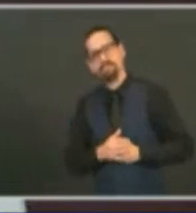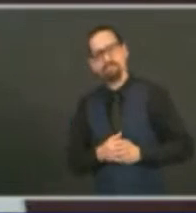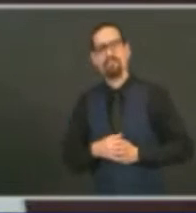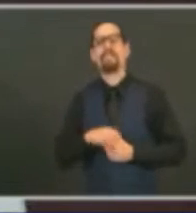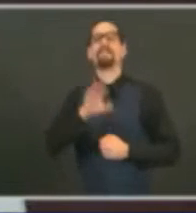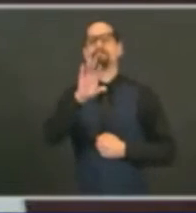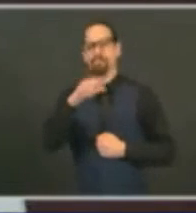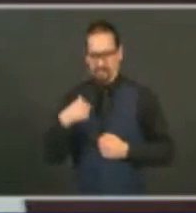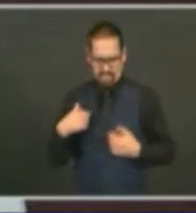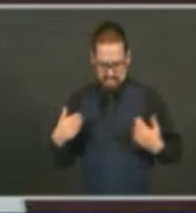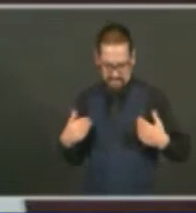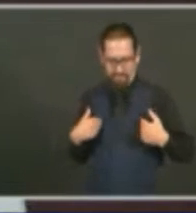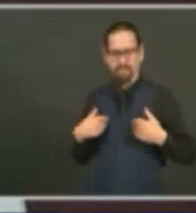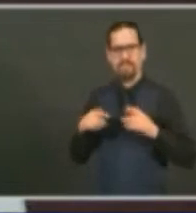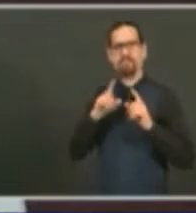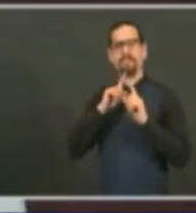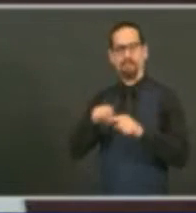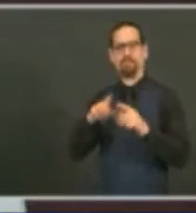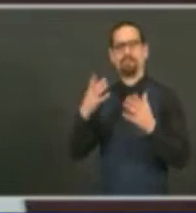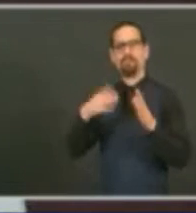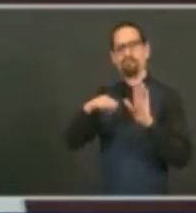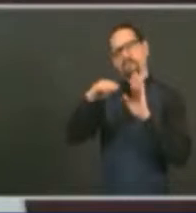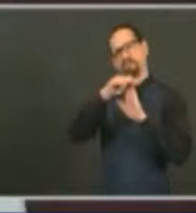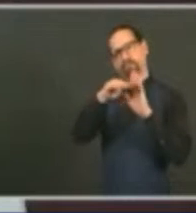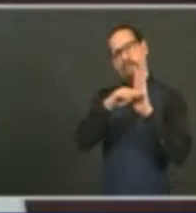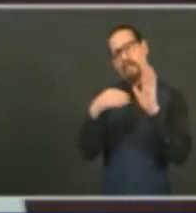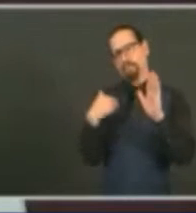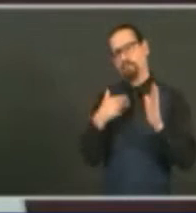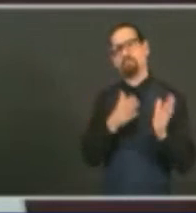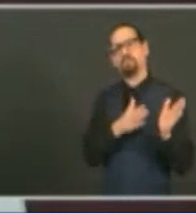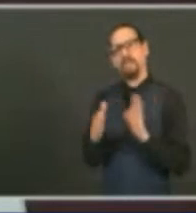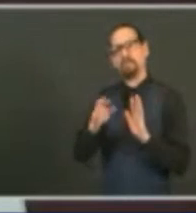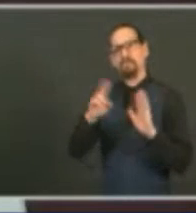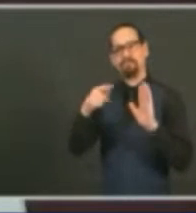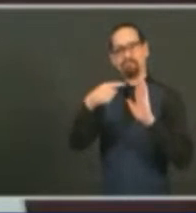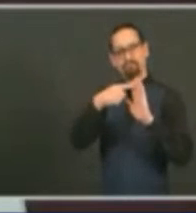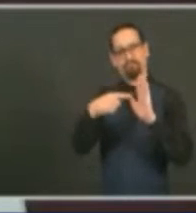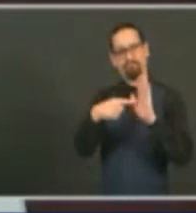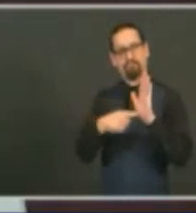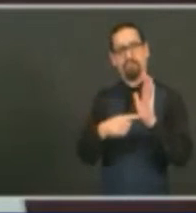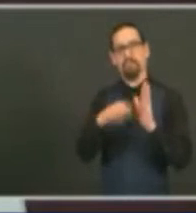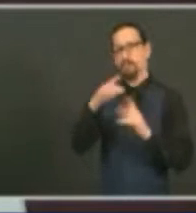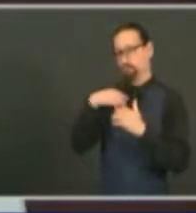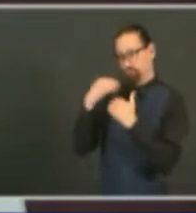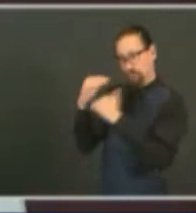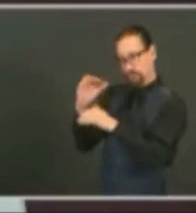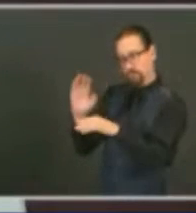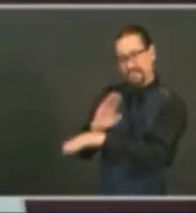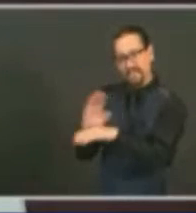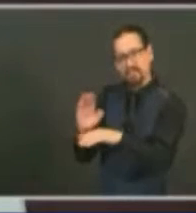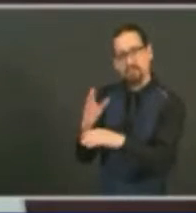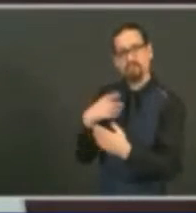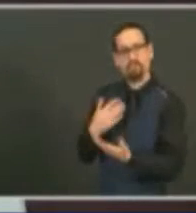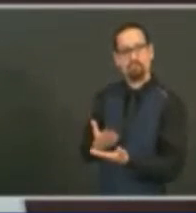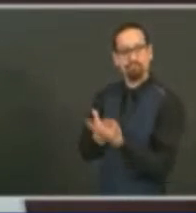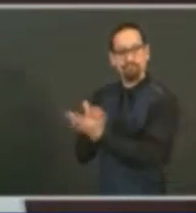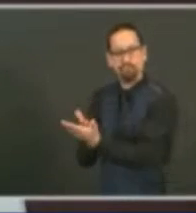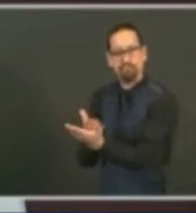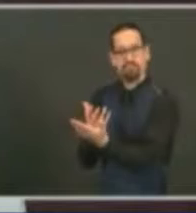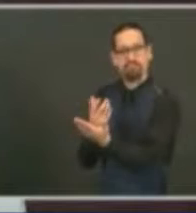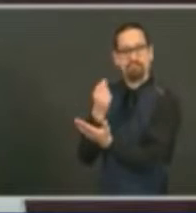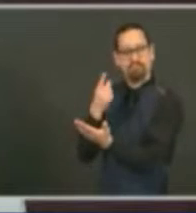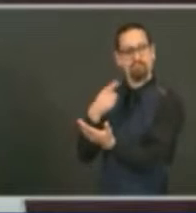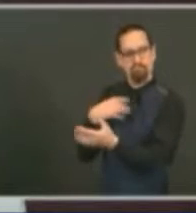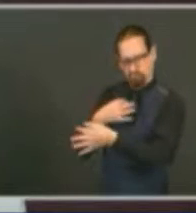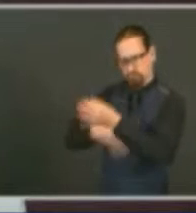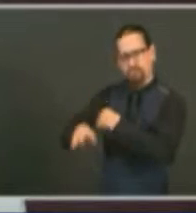are sensible rules that aim at restricting businesses and offering compensation for the revenue